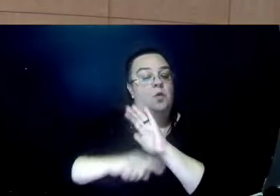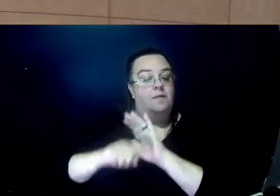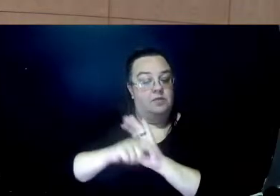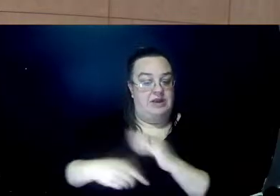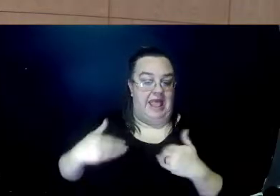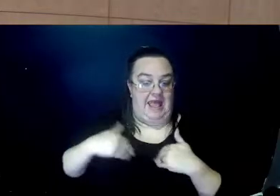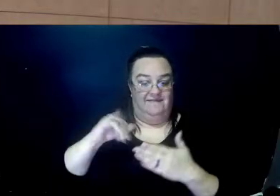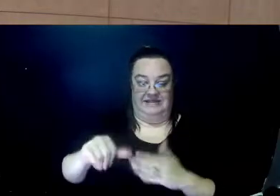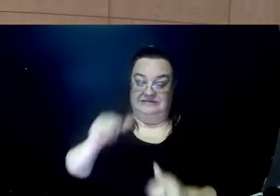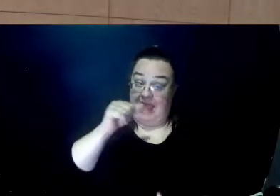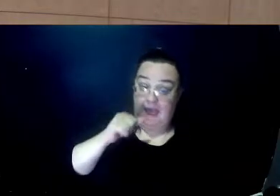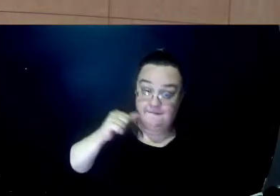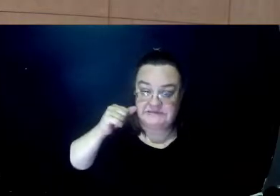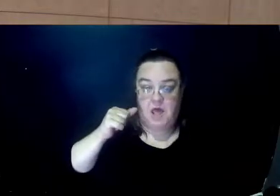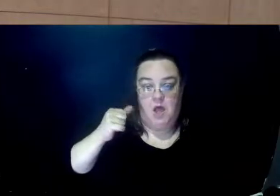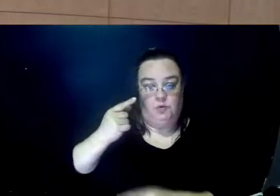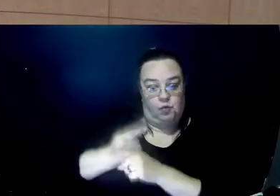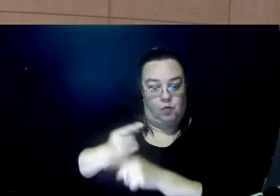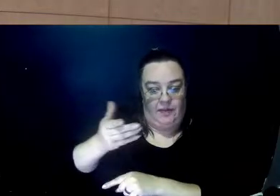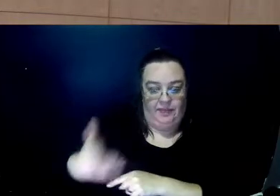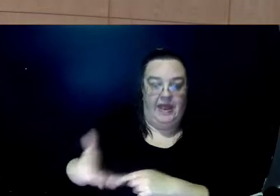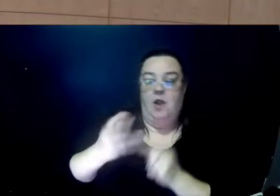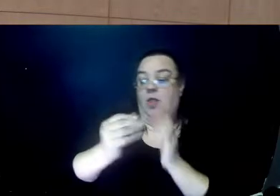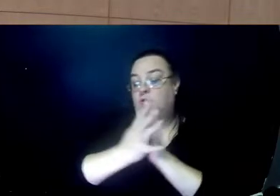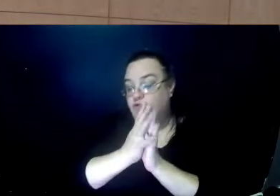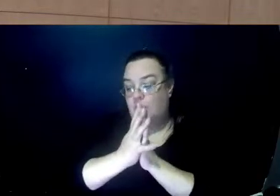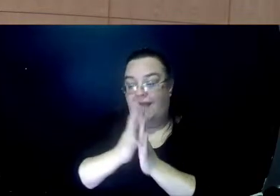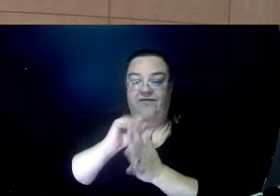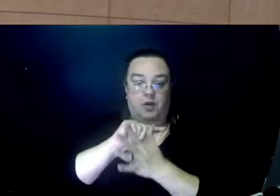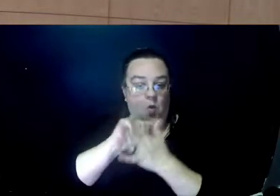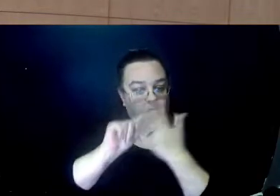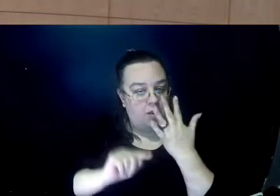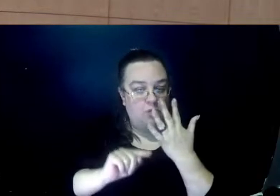Amazon right there and the traffic and all the other good stuff.